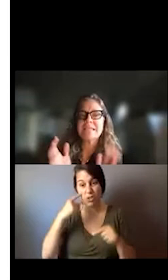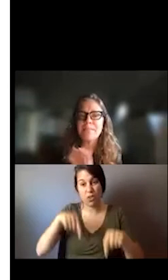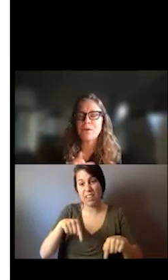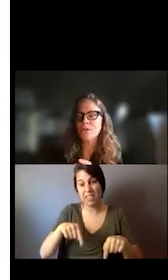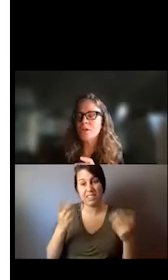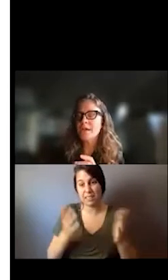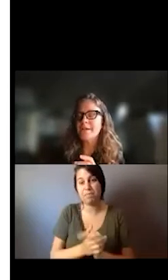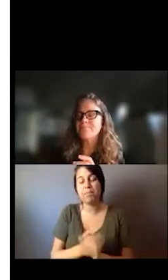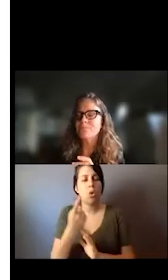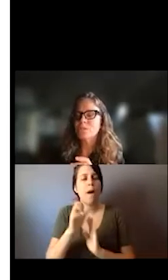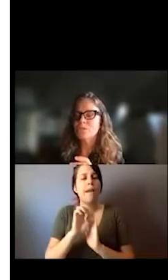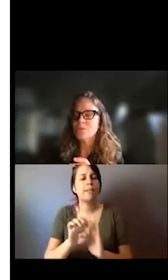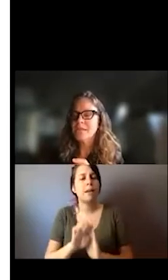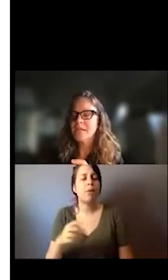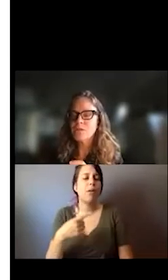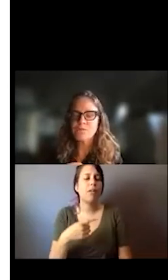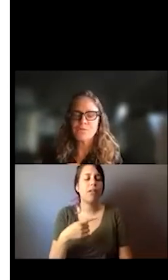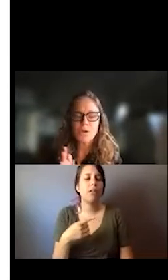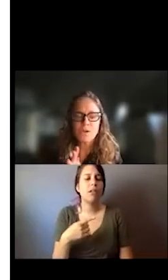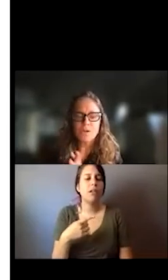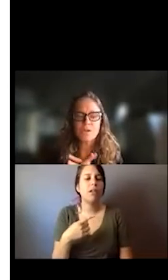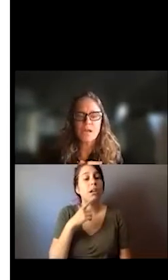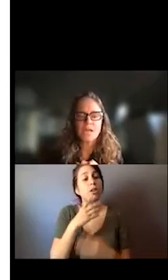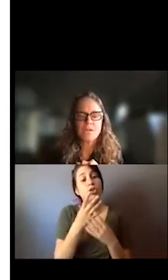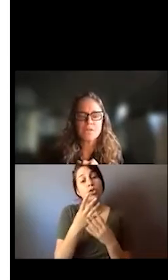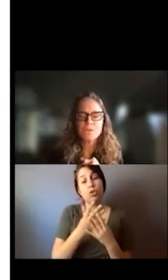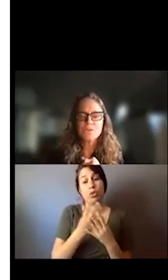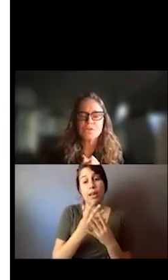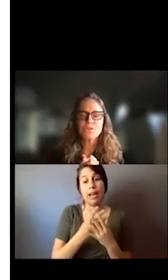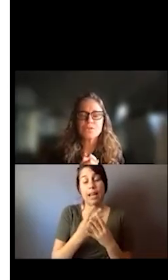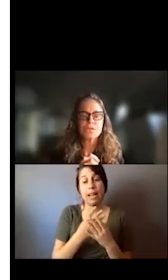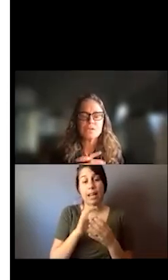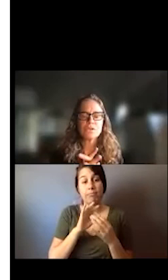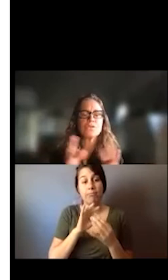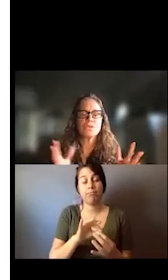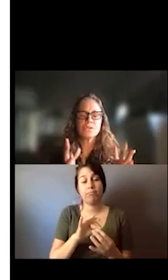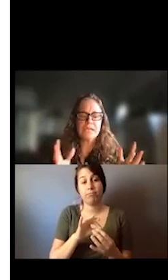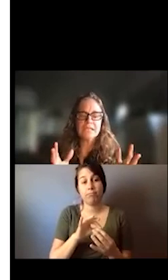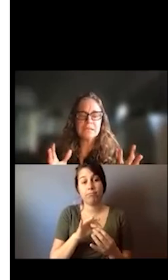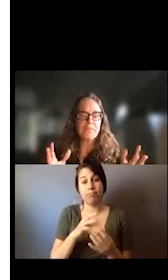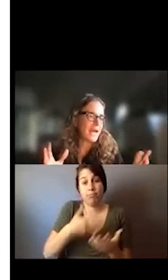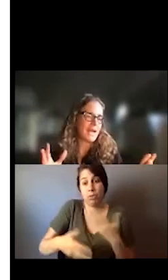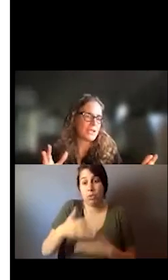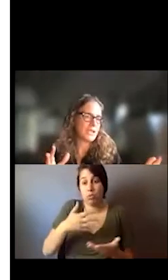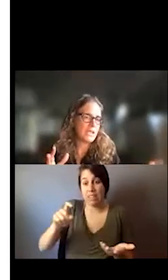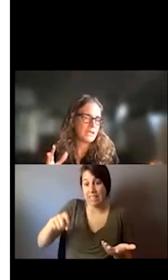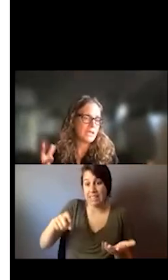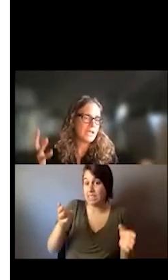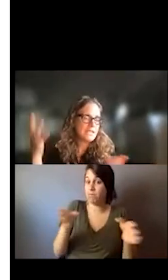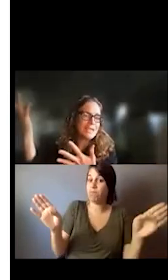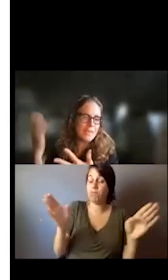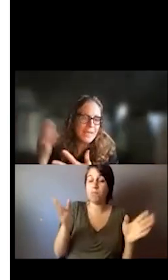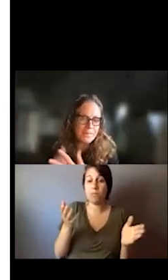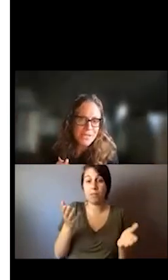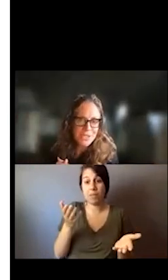just as an example, screening for social needs might